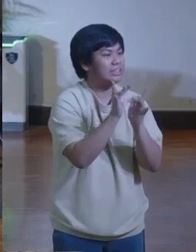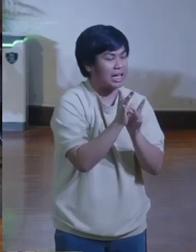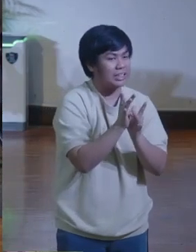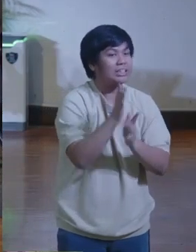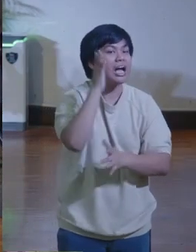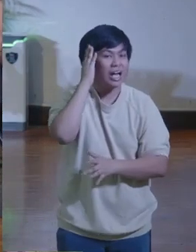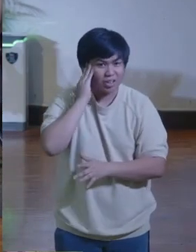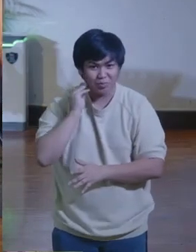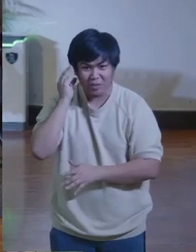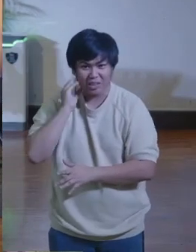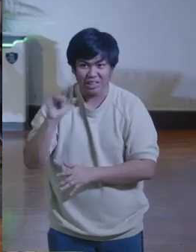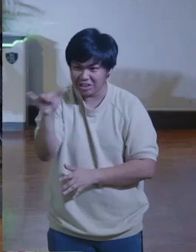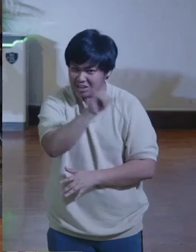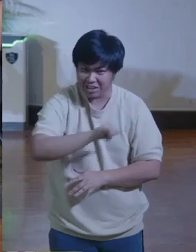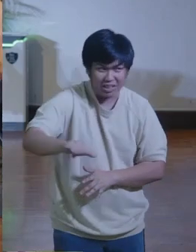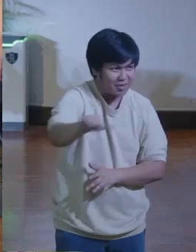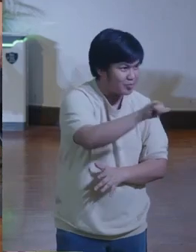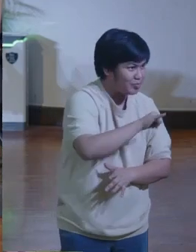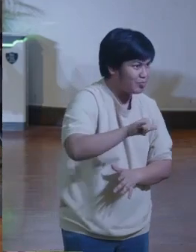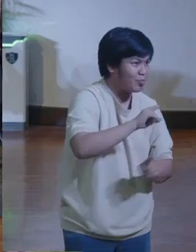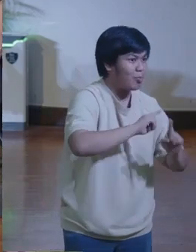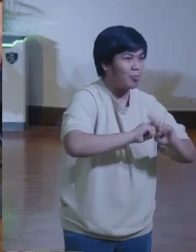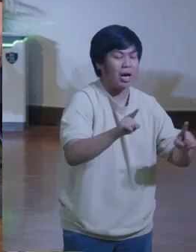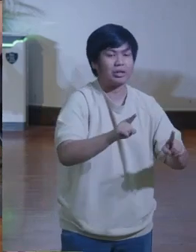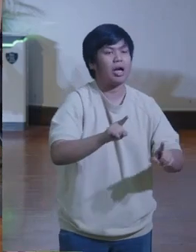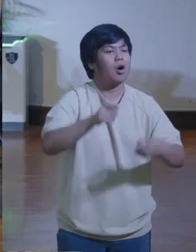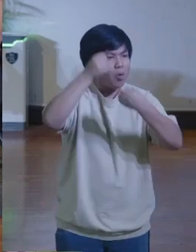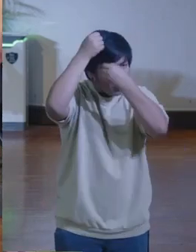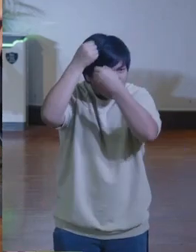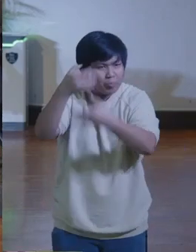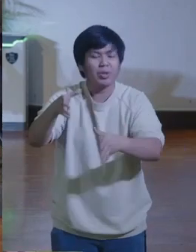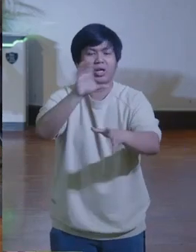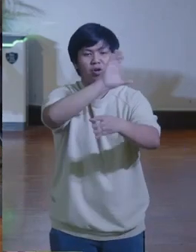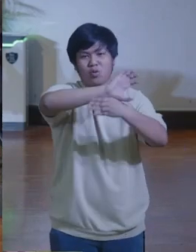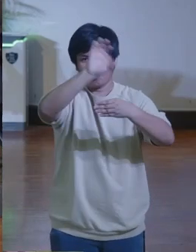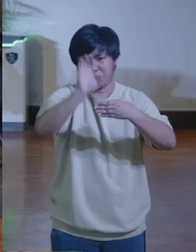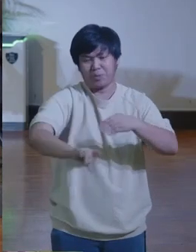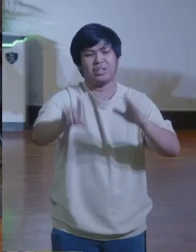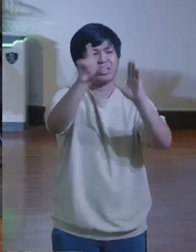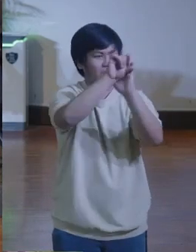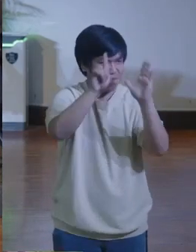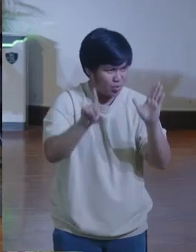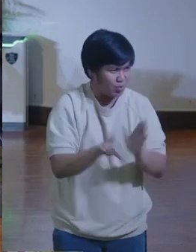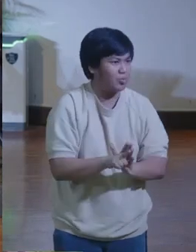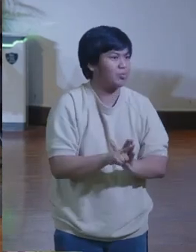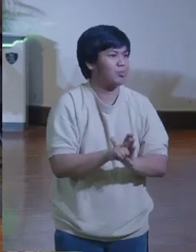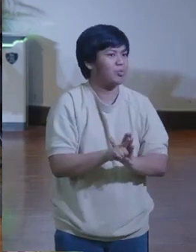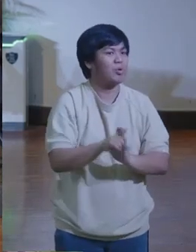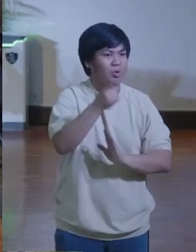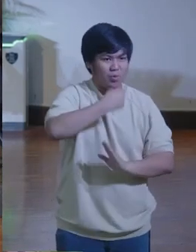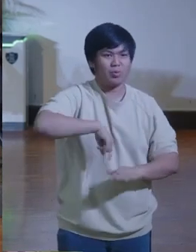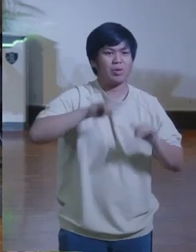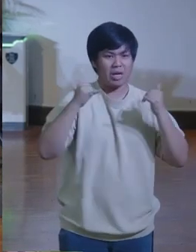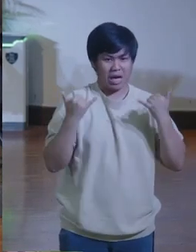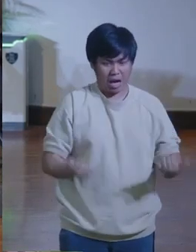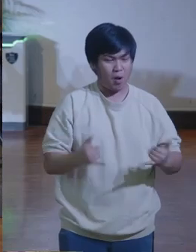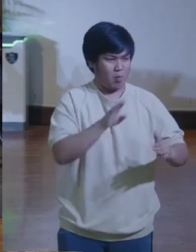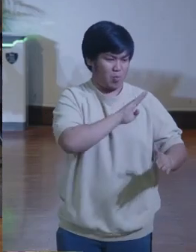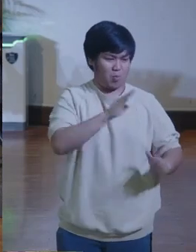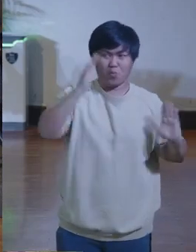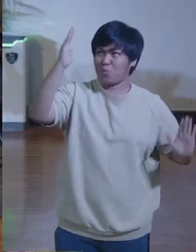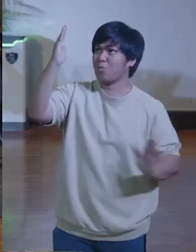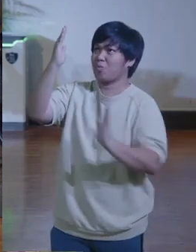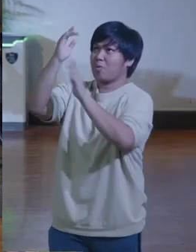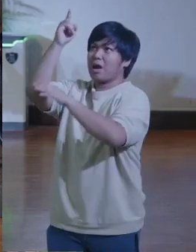sinabi niya sa Matthew 5:17. Sabi sa verse 16, let us then with confidence draw near to the throne